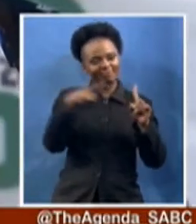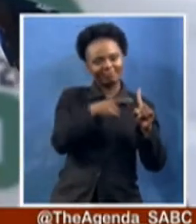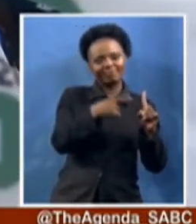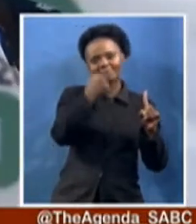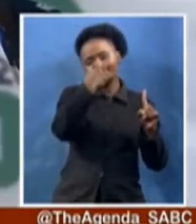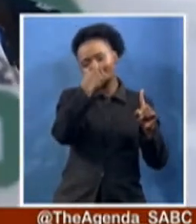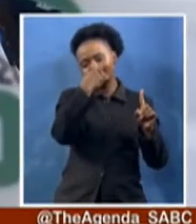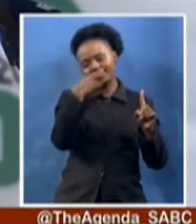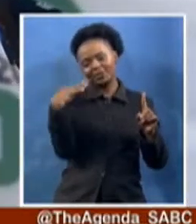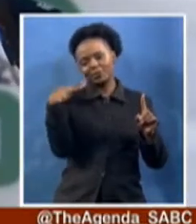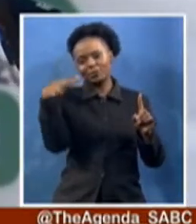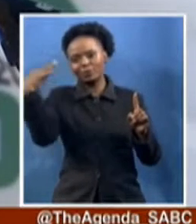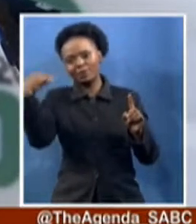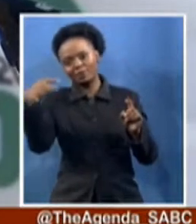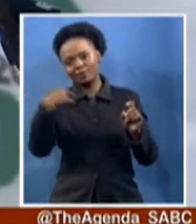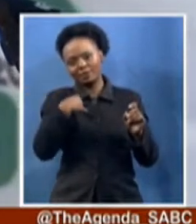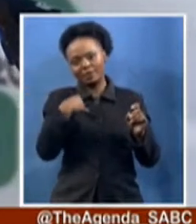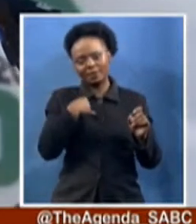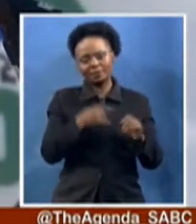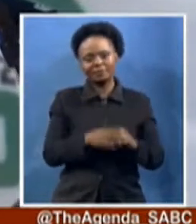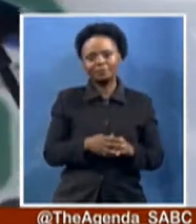Tumamena,